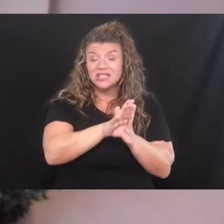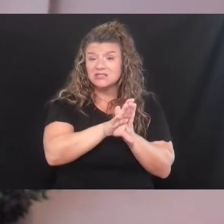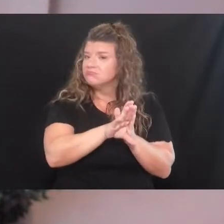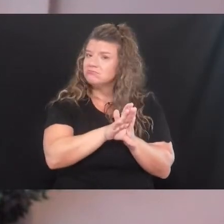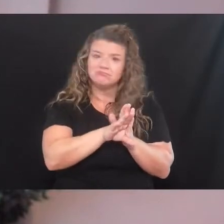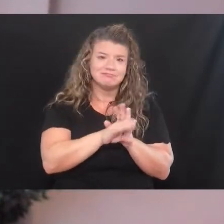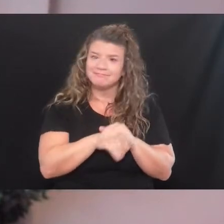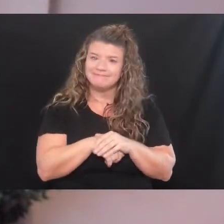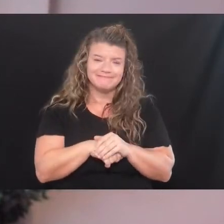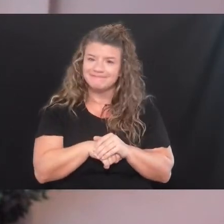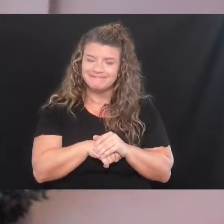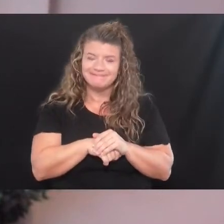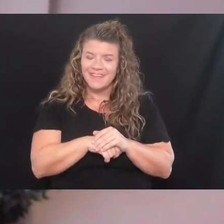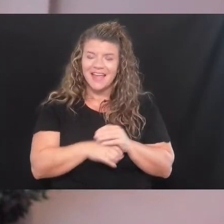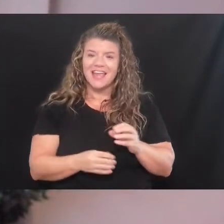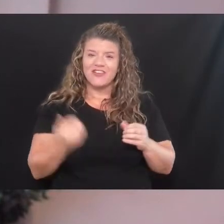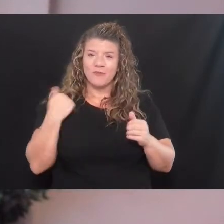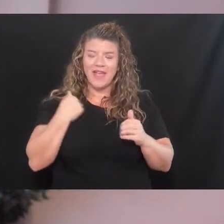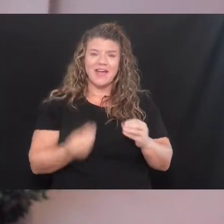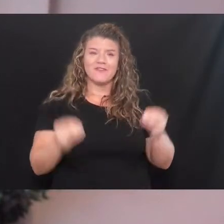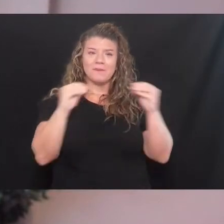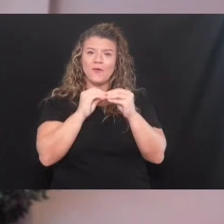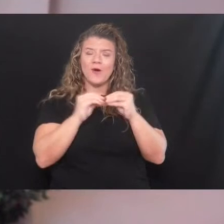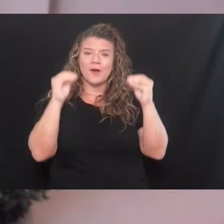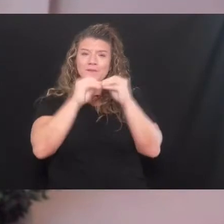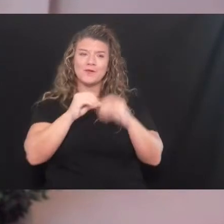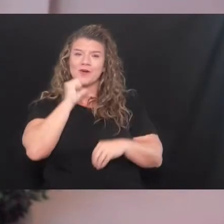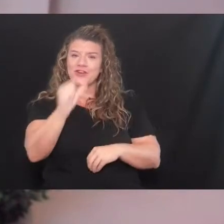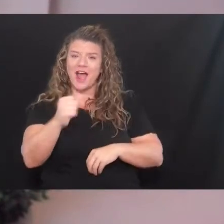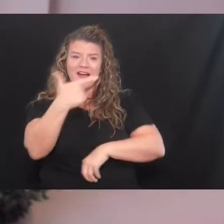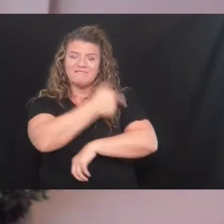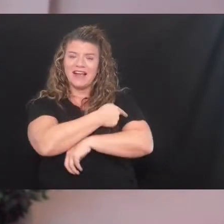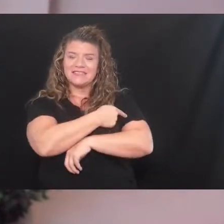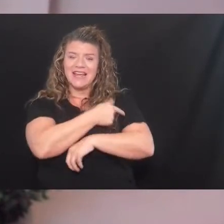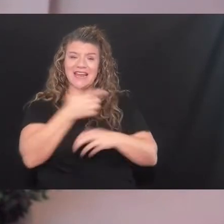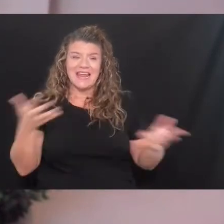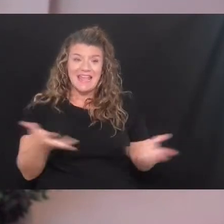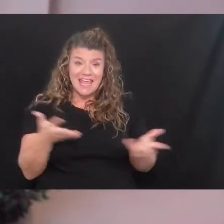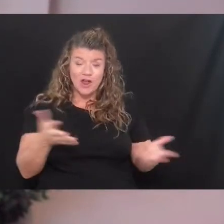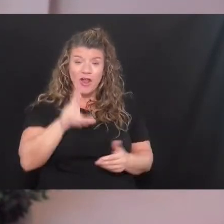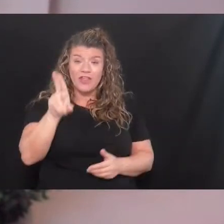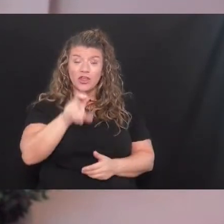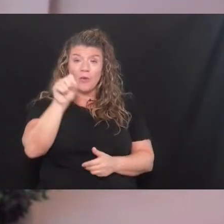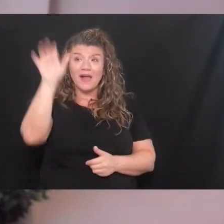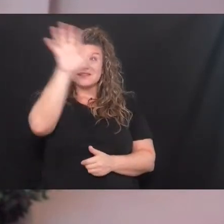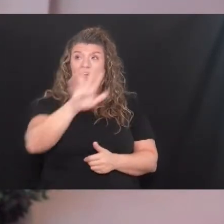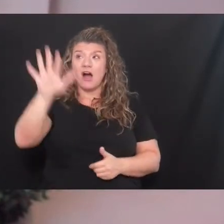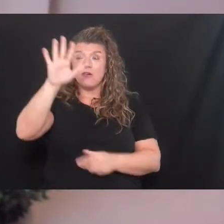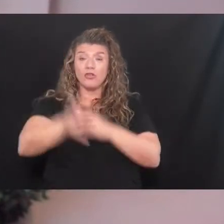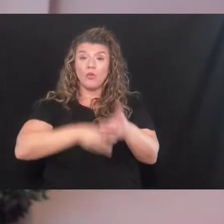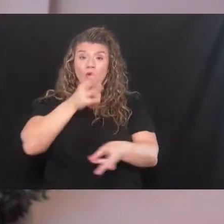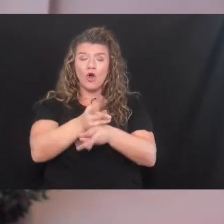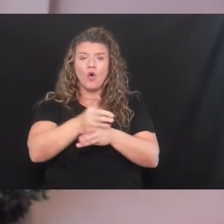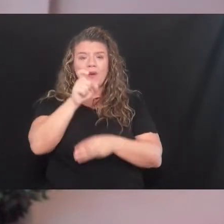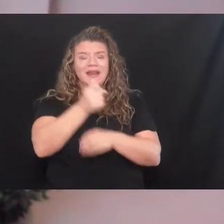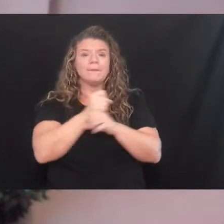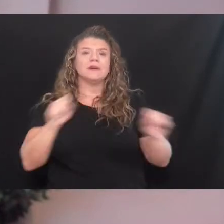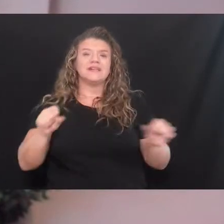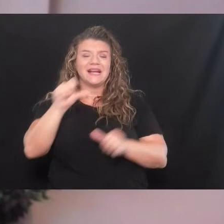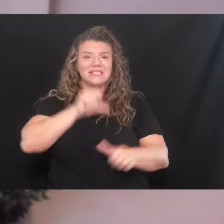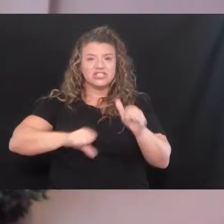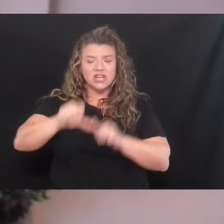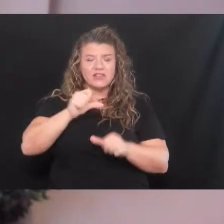of unvaccinated people we have both in the US and around the world. And so we want to protect our citizens, we want to protect each